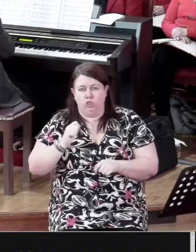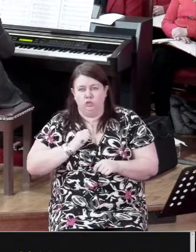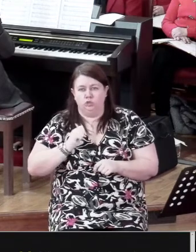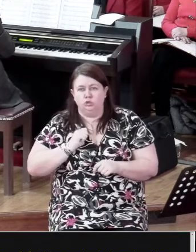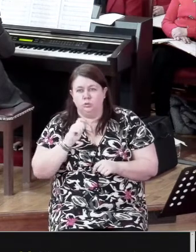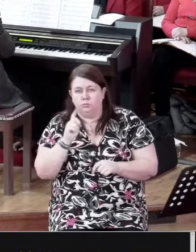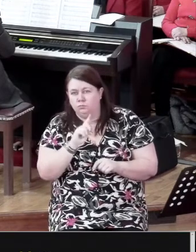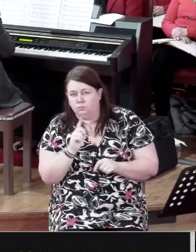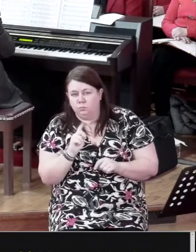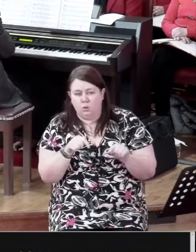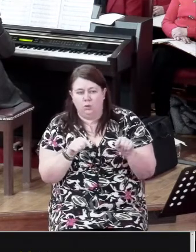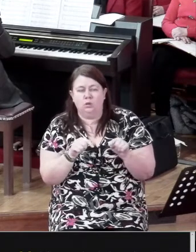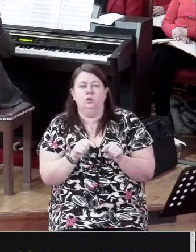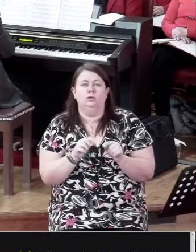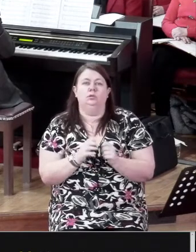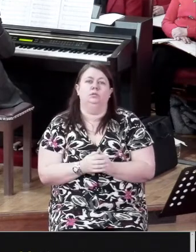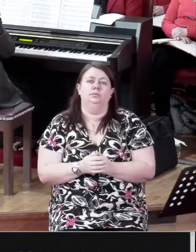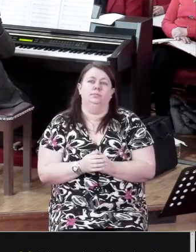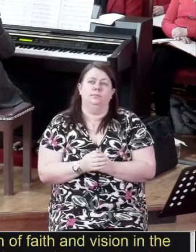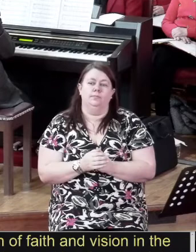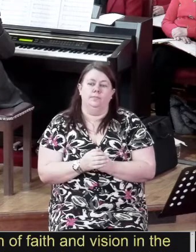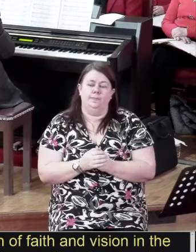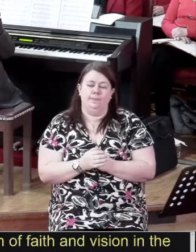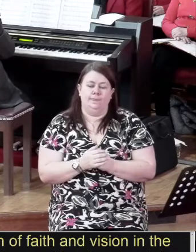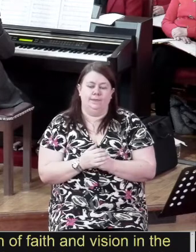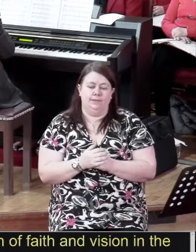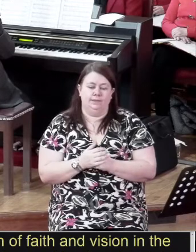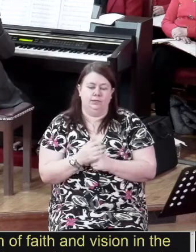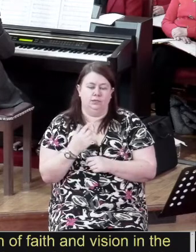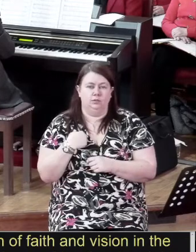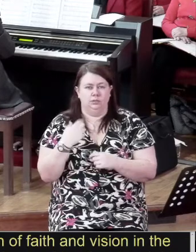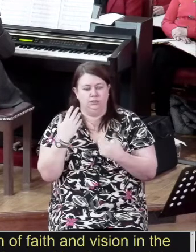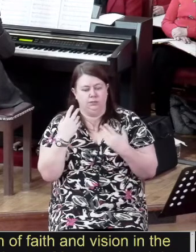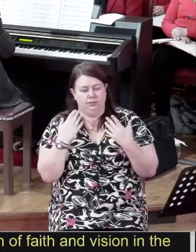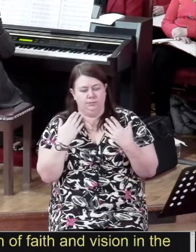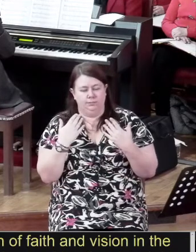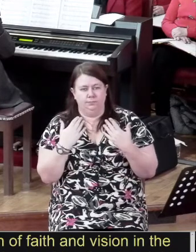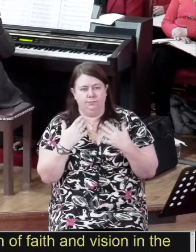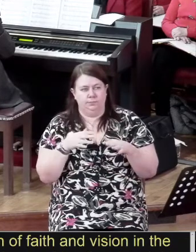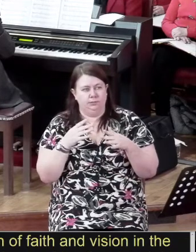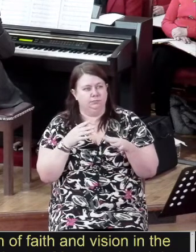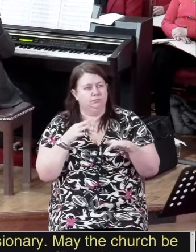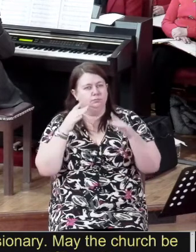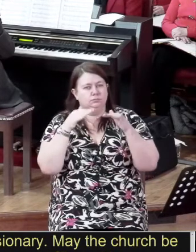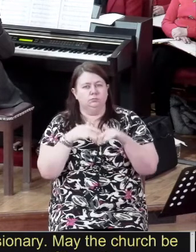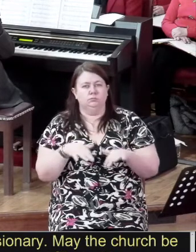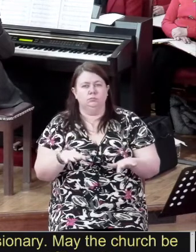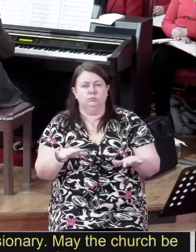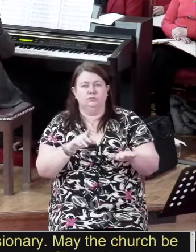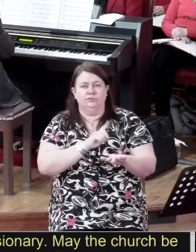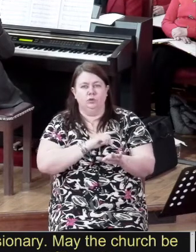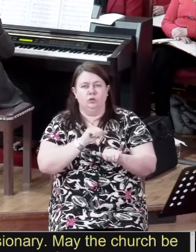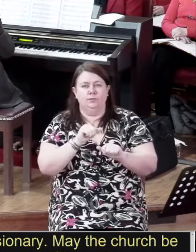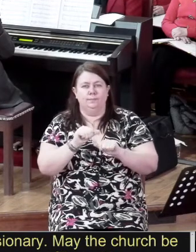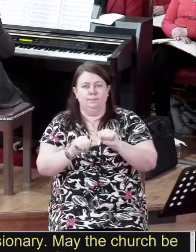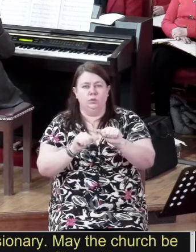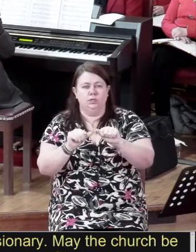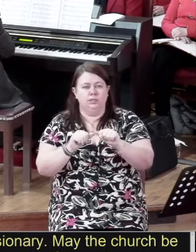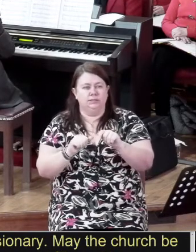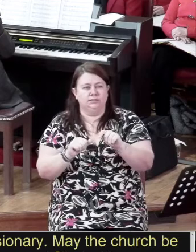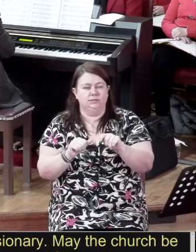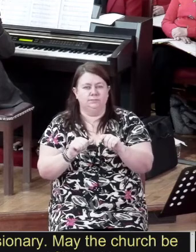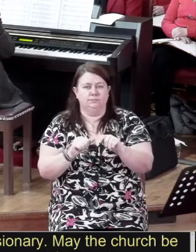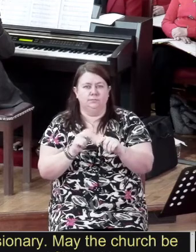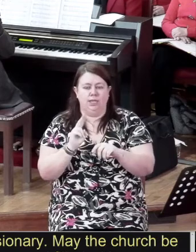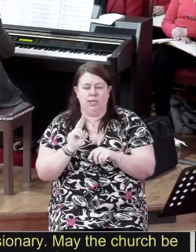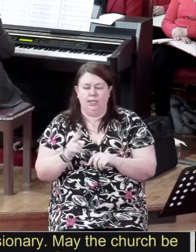made are undermined, and those on which we had relied are being washed away in the flood tide of progress. Again